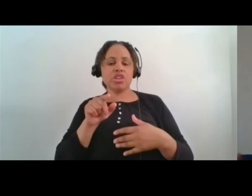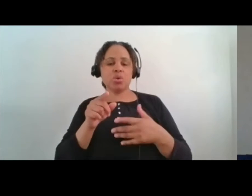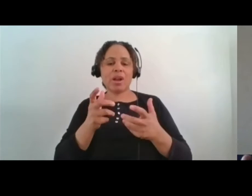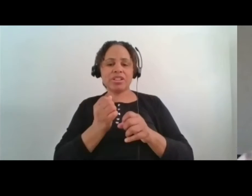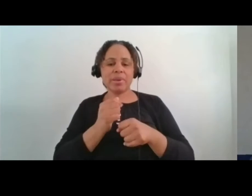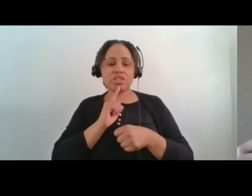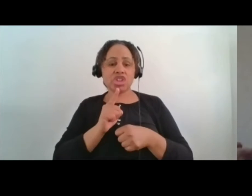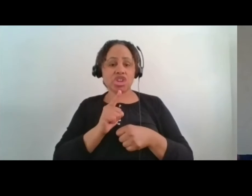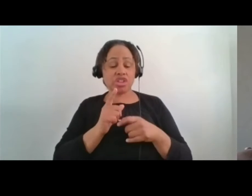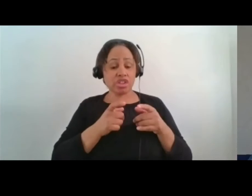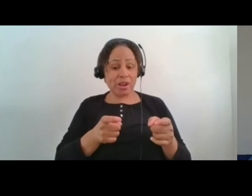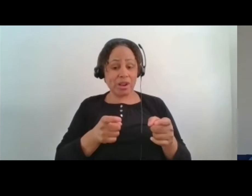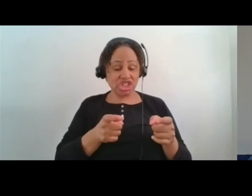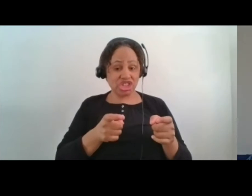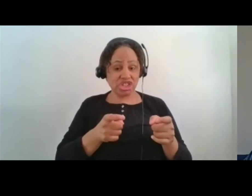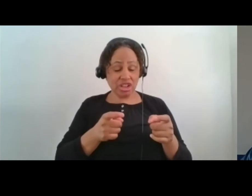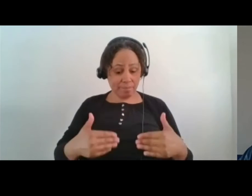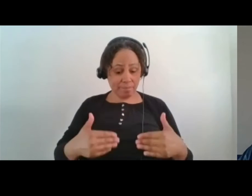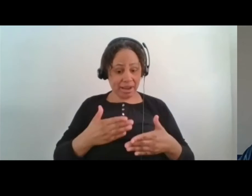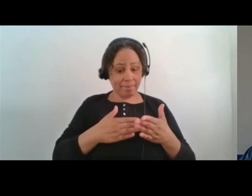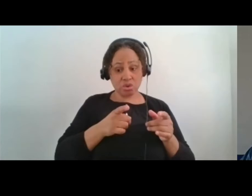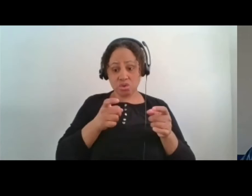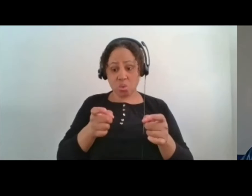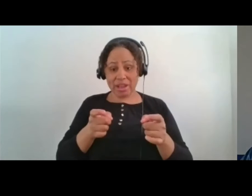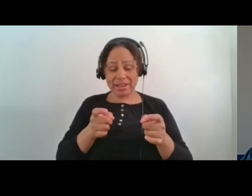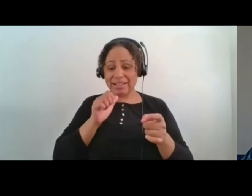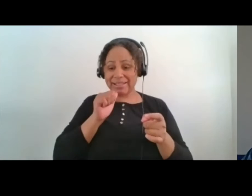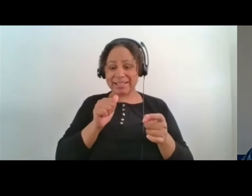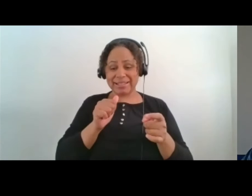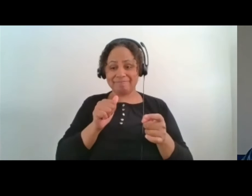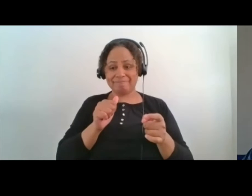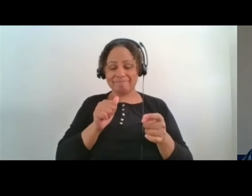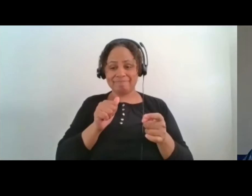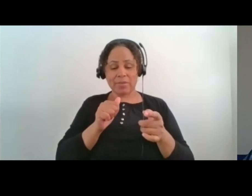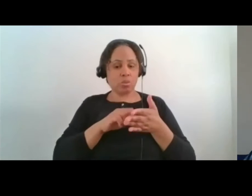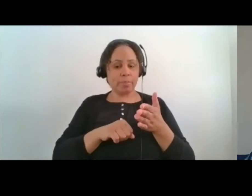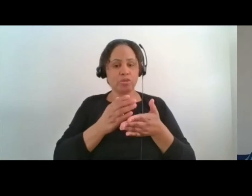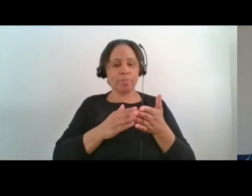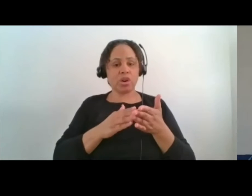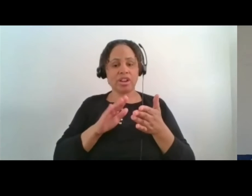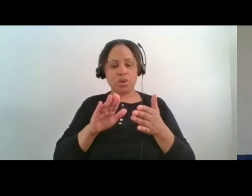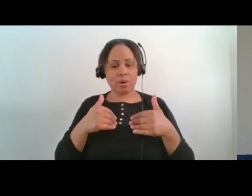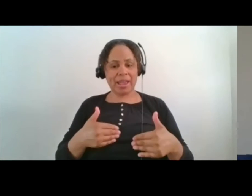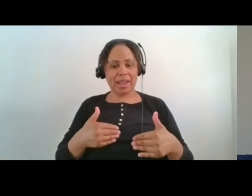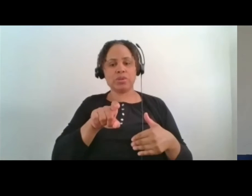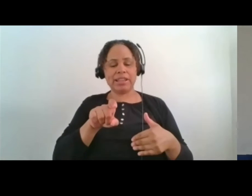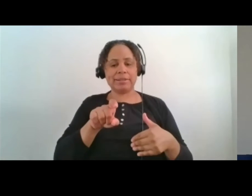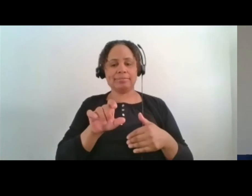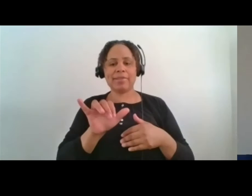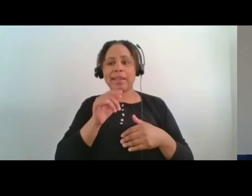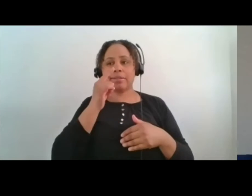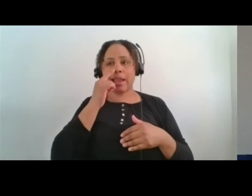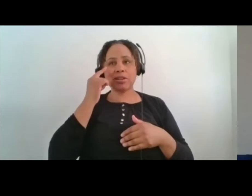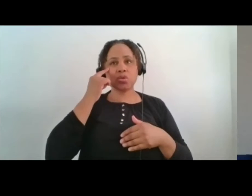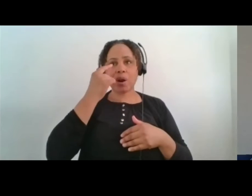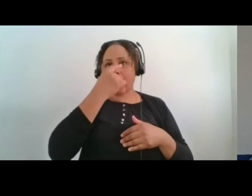donation does not outwardly maim the individual. And then the last condition, and this is actually one of the